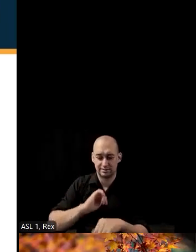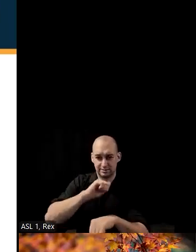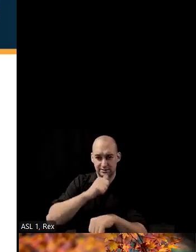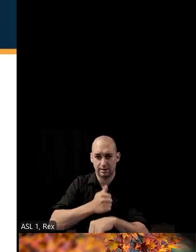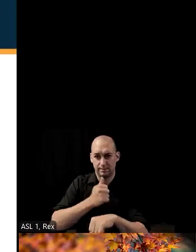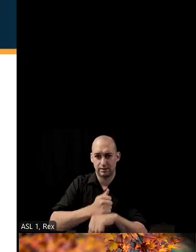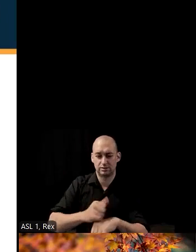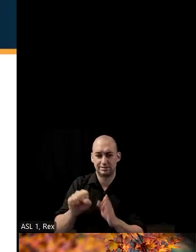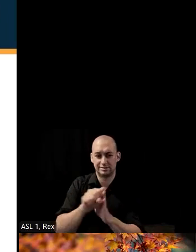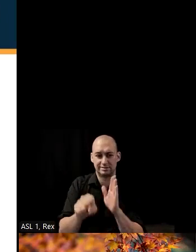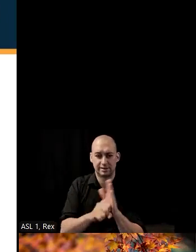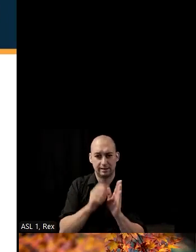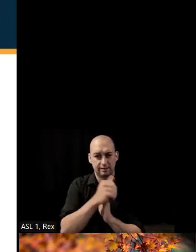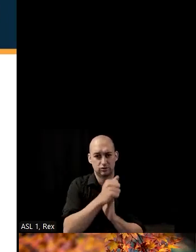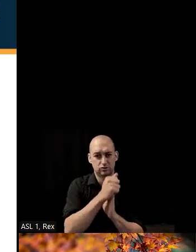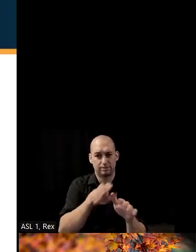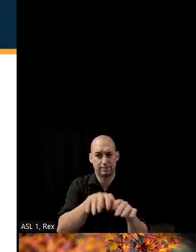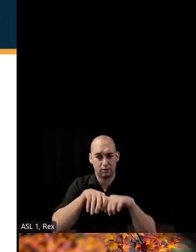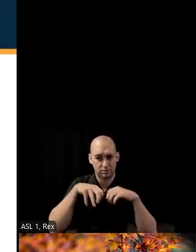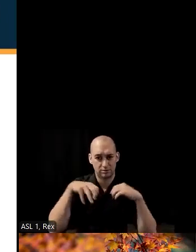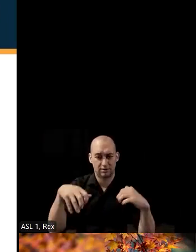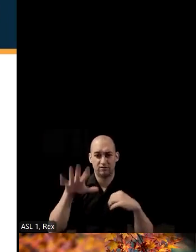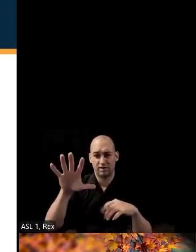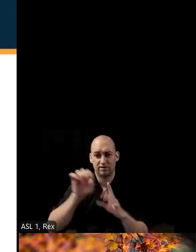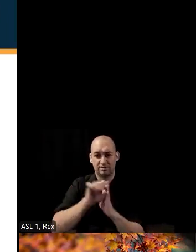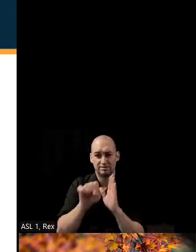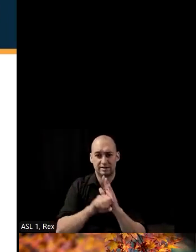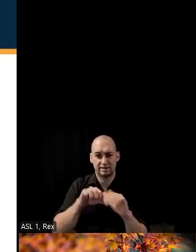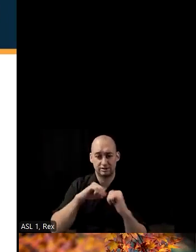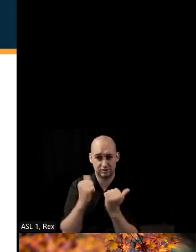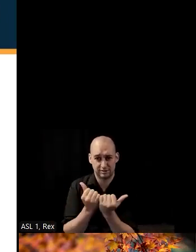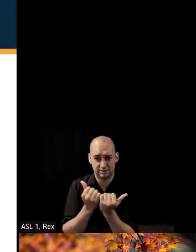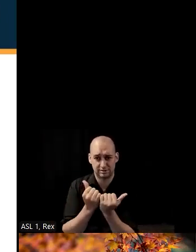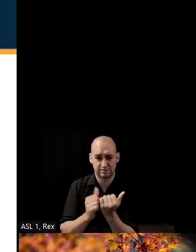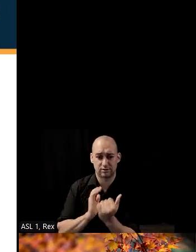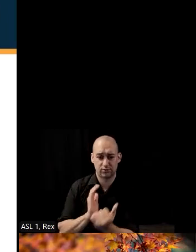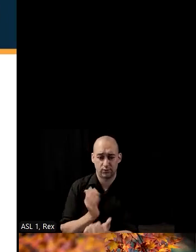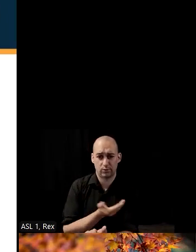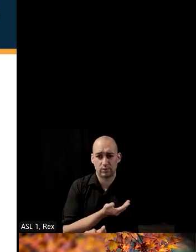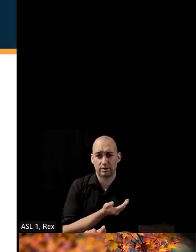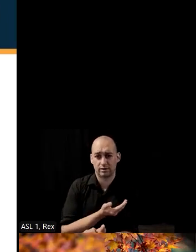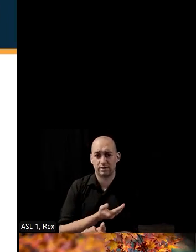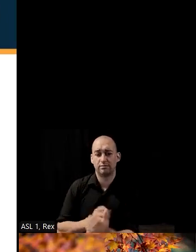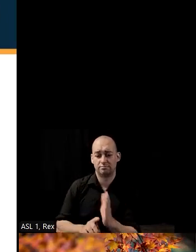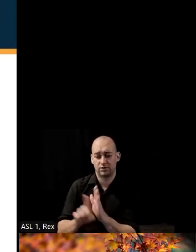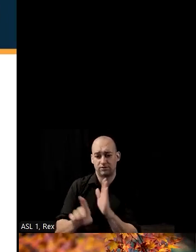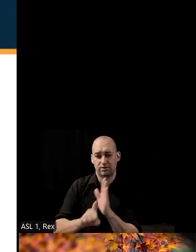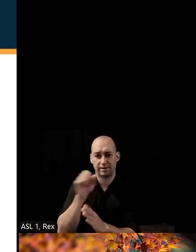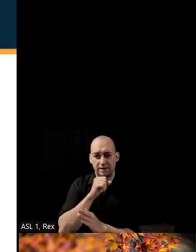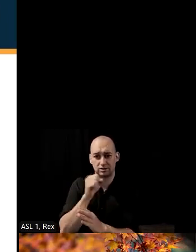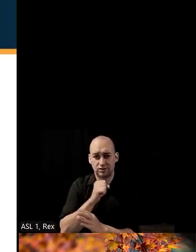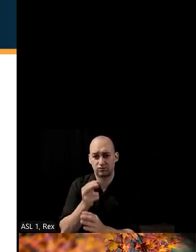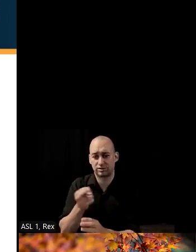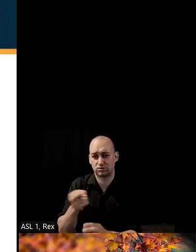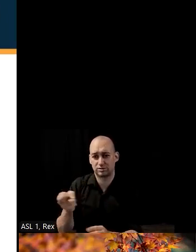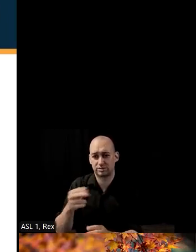State Leadership Council with 5 state agencies. We have developed an aging resource guide,